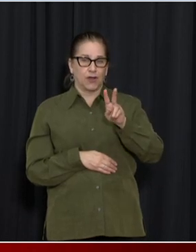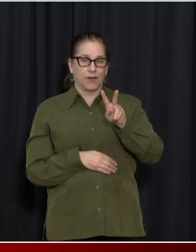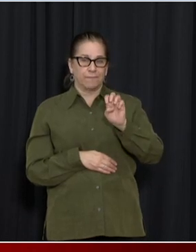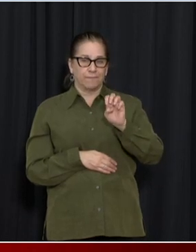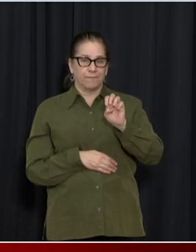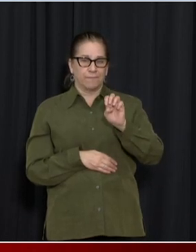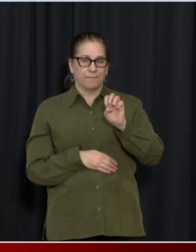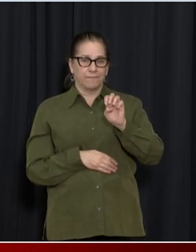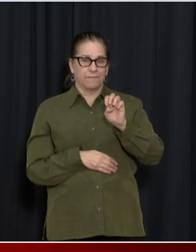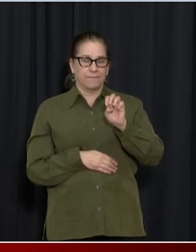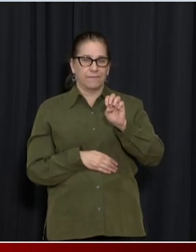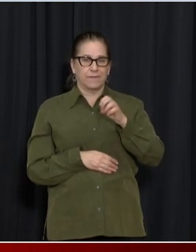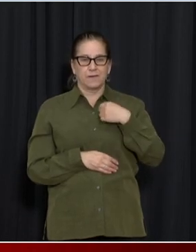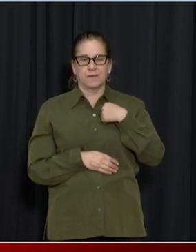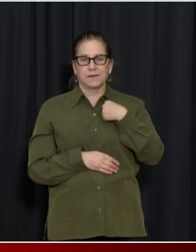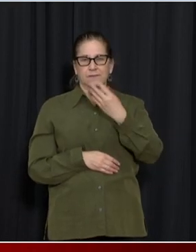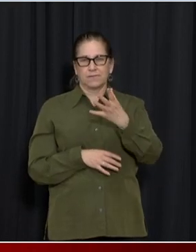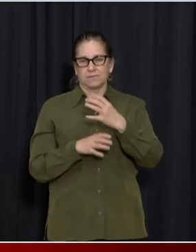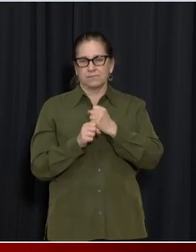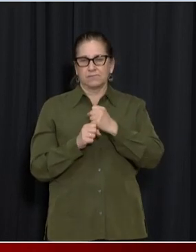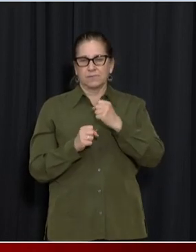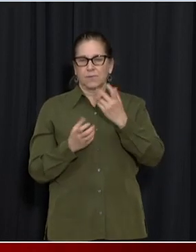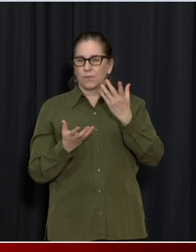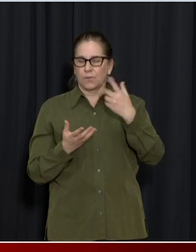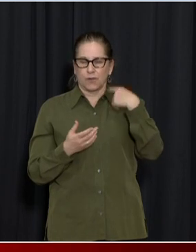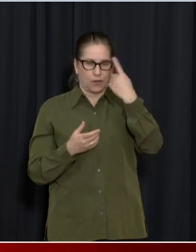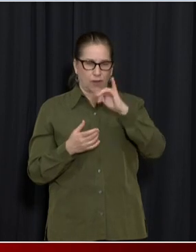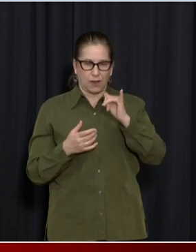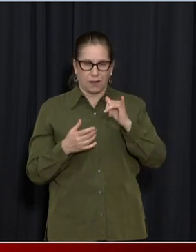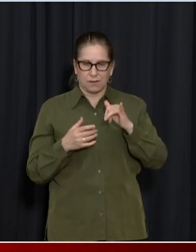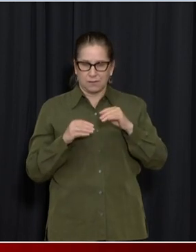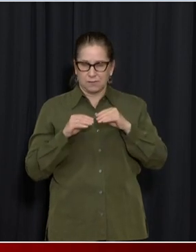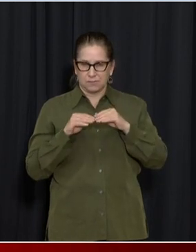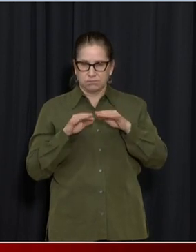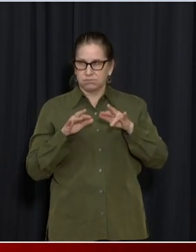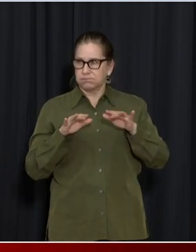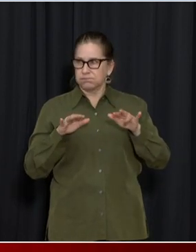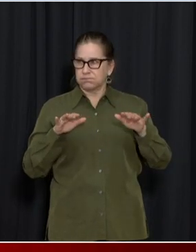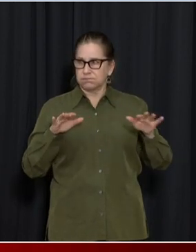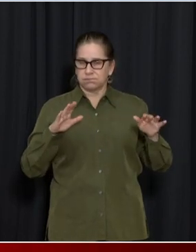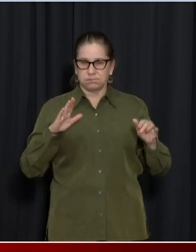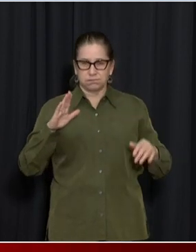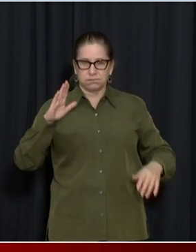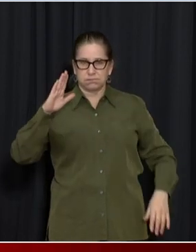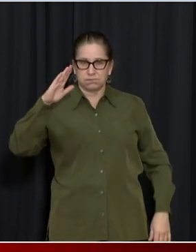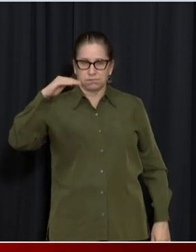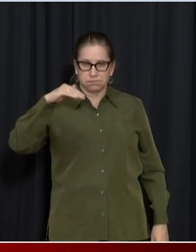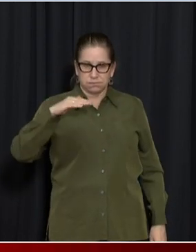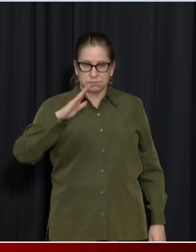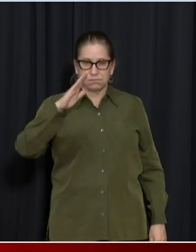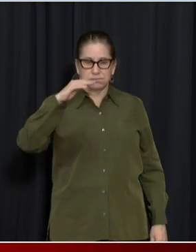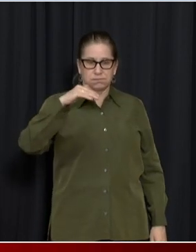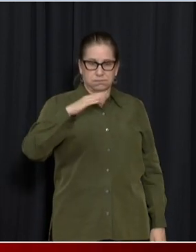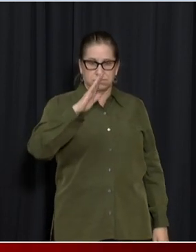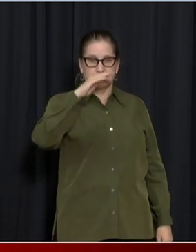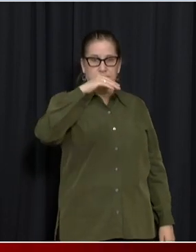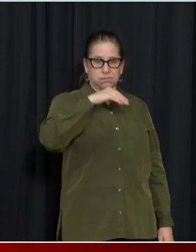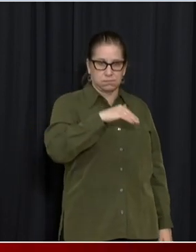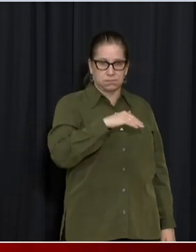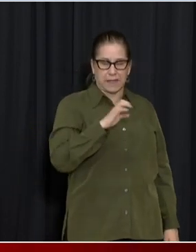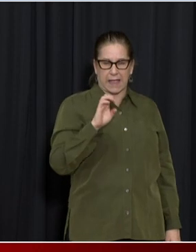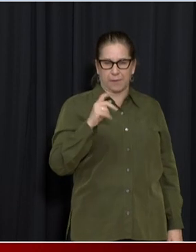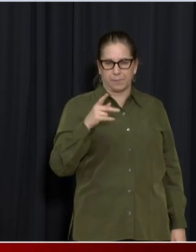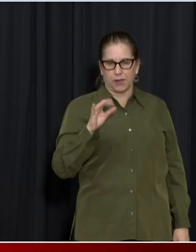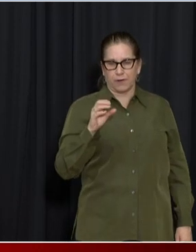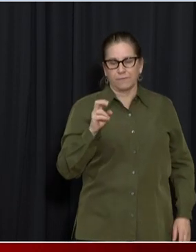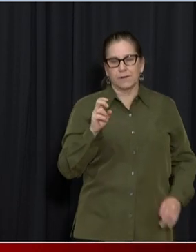talk about the community spread, it's our epi curve minus the cases from the congregate setting. So if